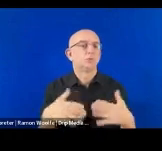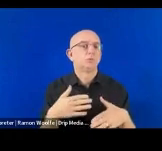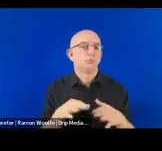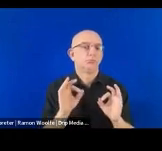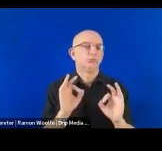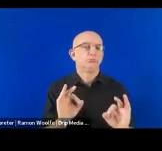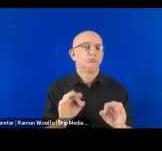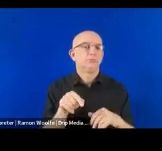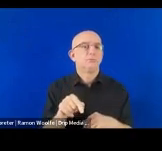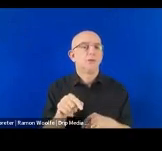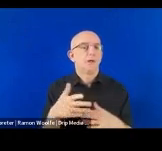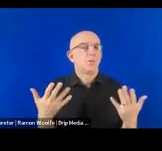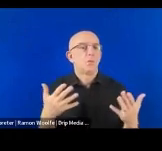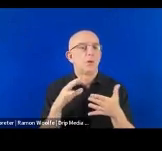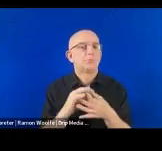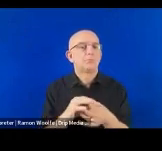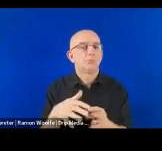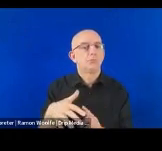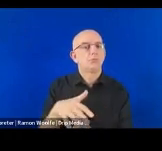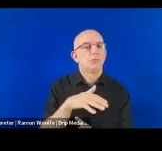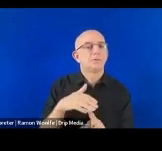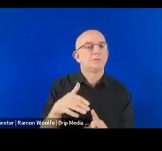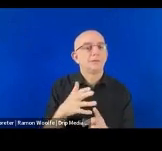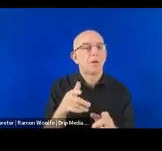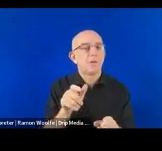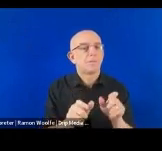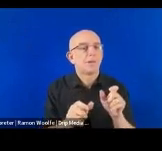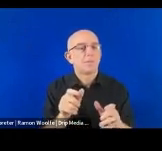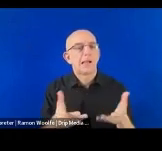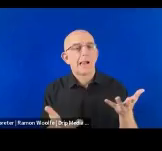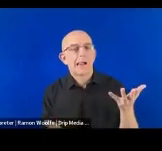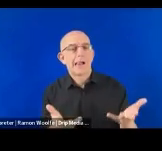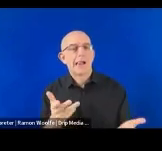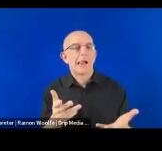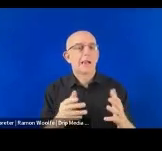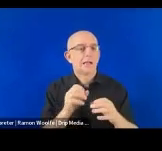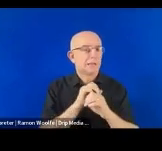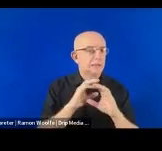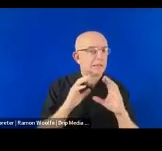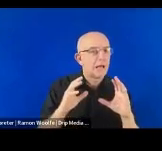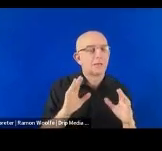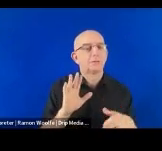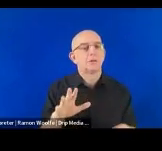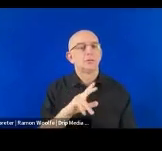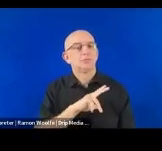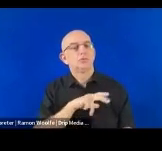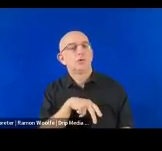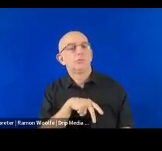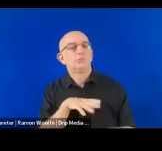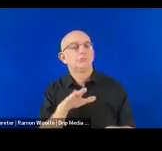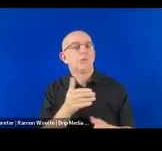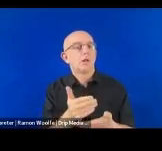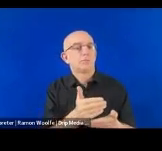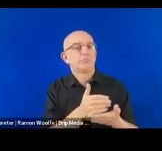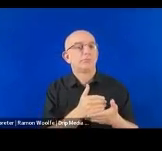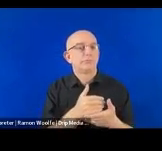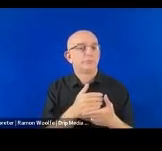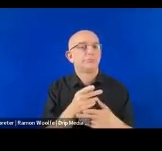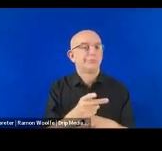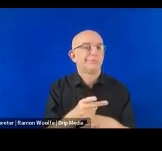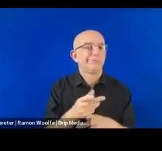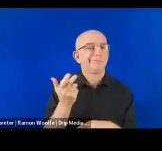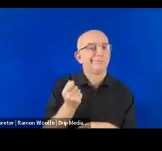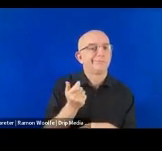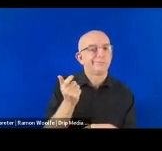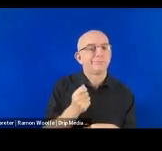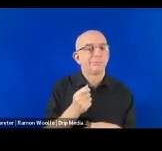a right or not. So we build that foundation using the introductory package. And it